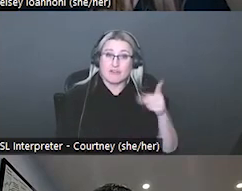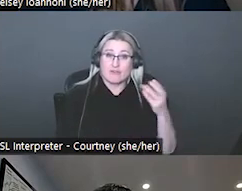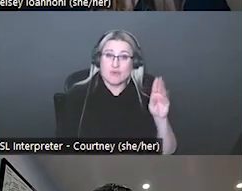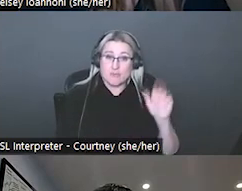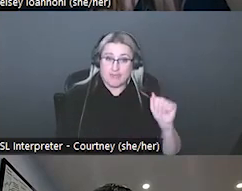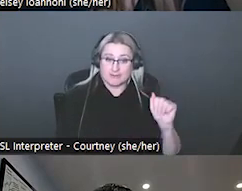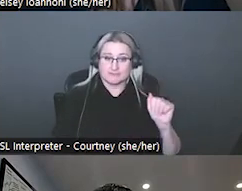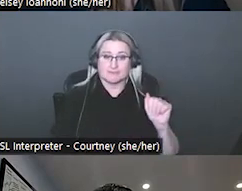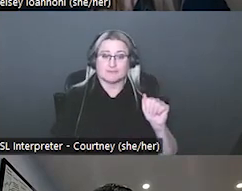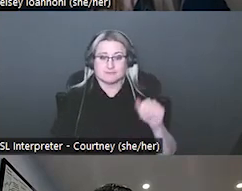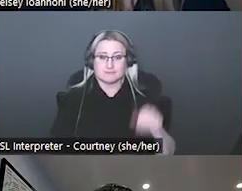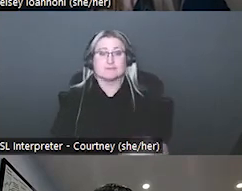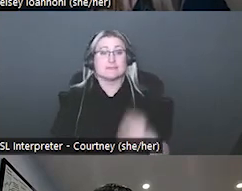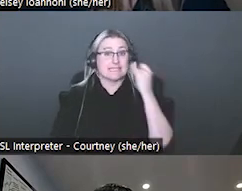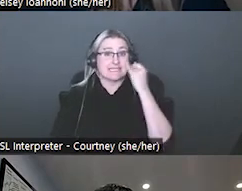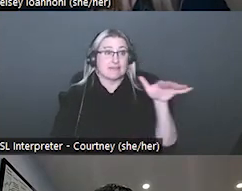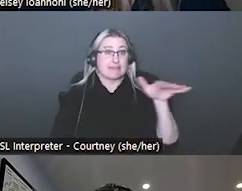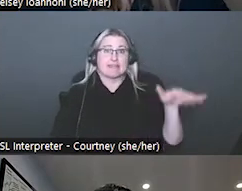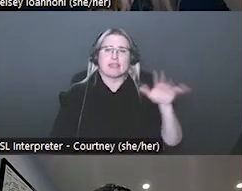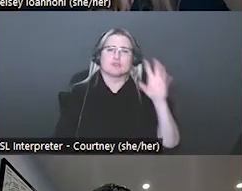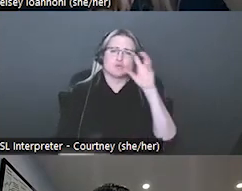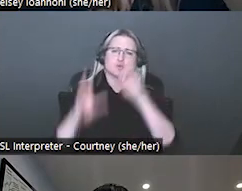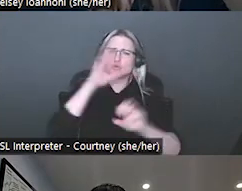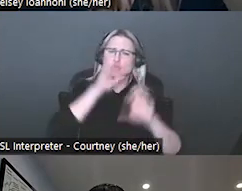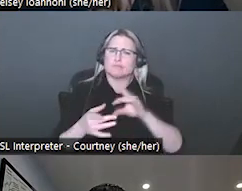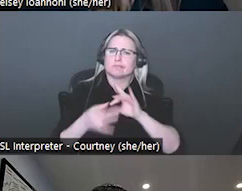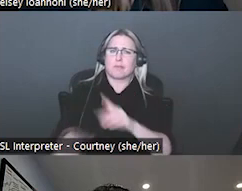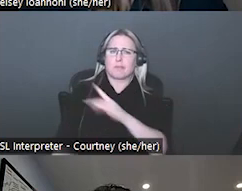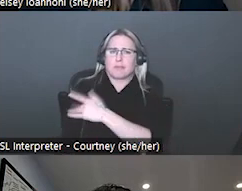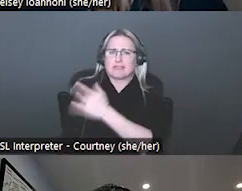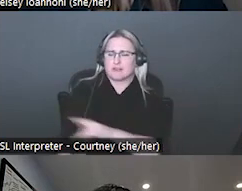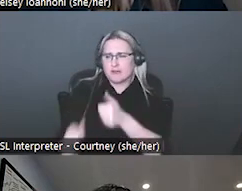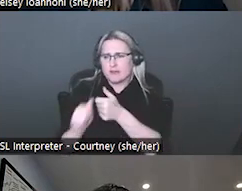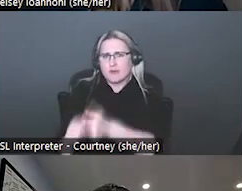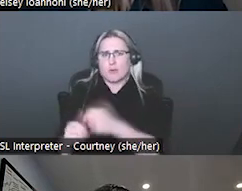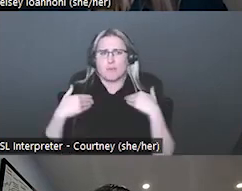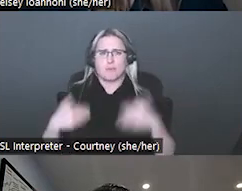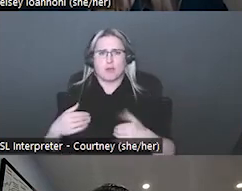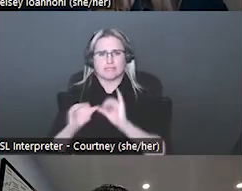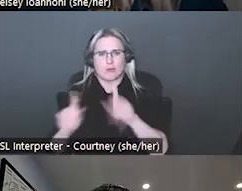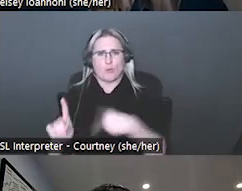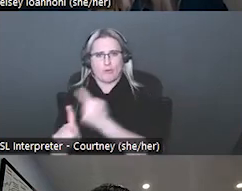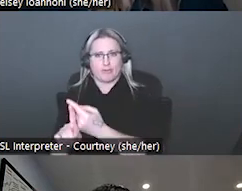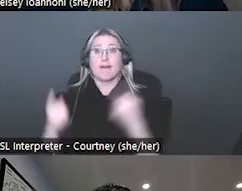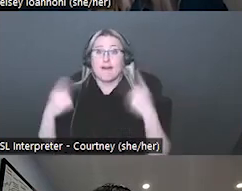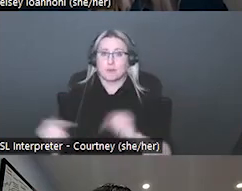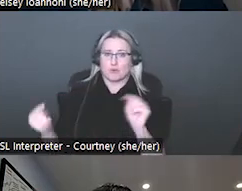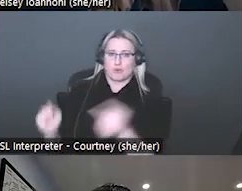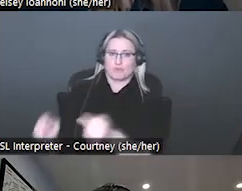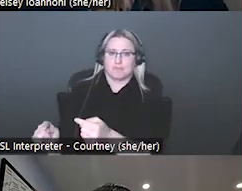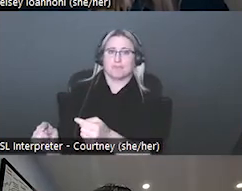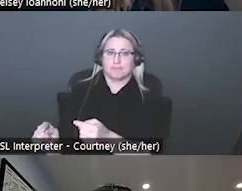providers, professionals, service providers, when they make assumptions about their patients on the basis of their body size, it can cause harm to the patient